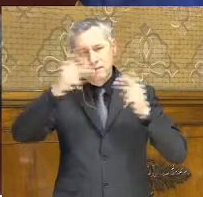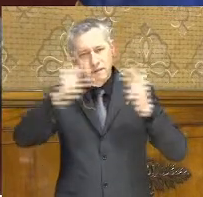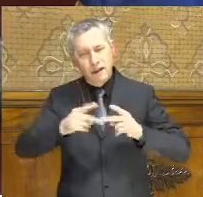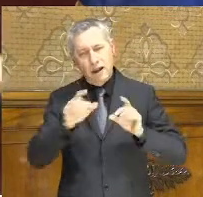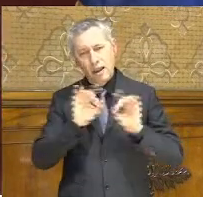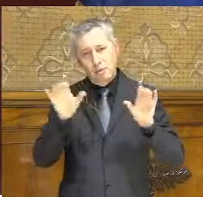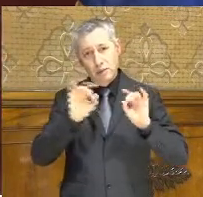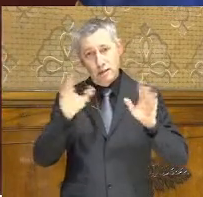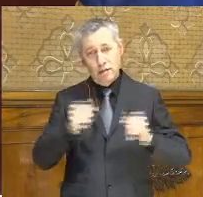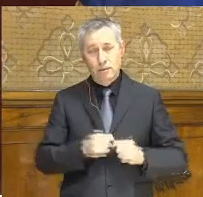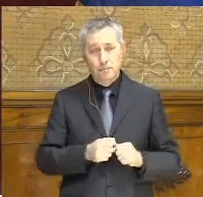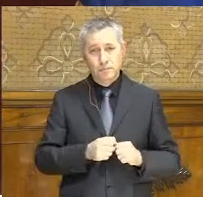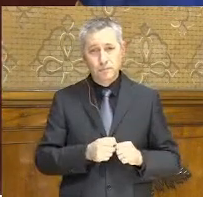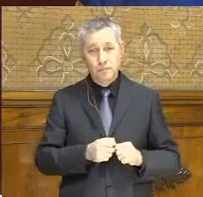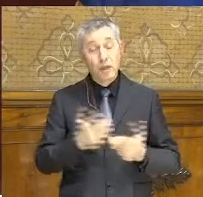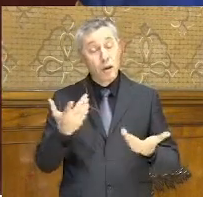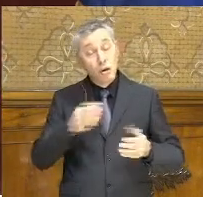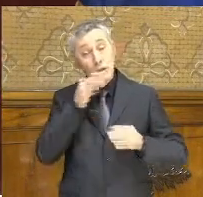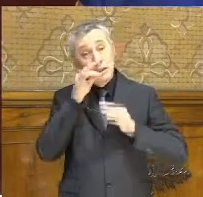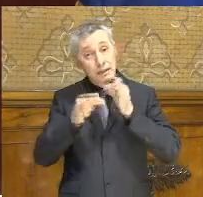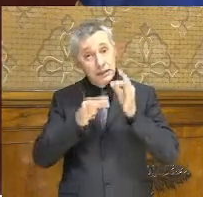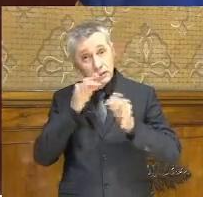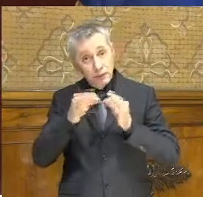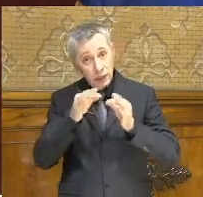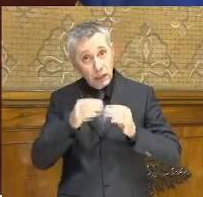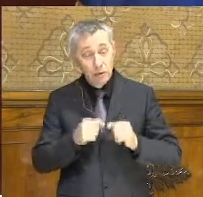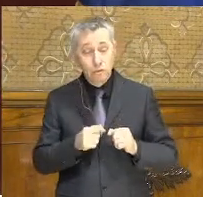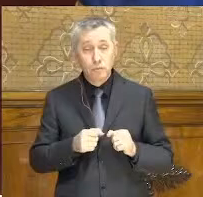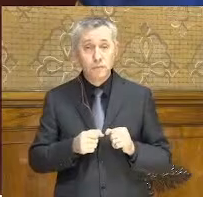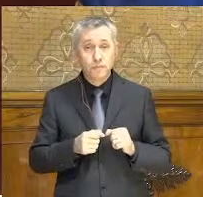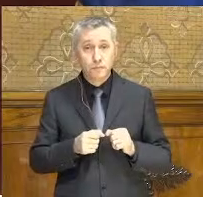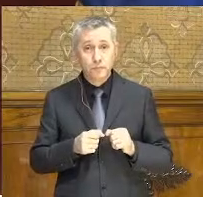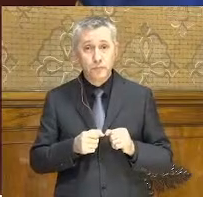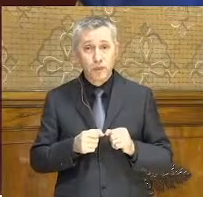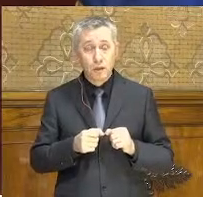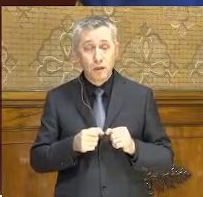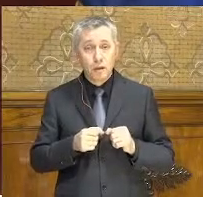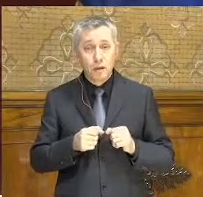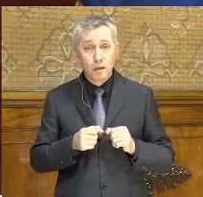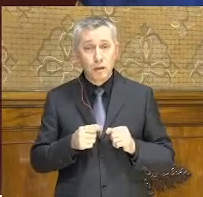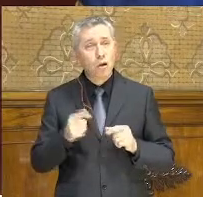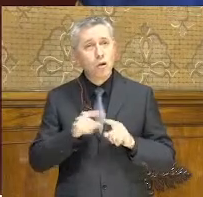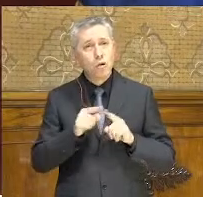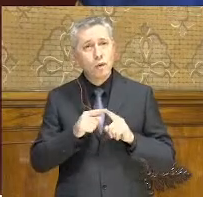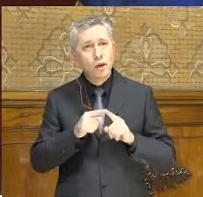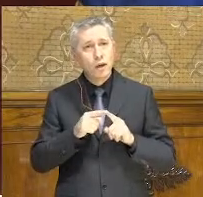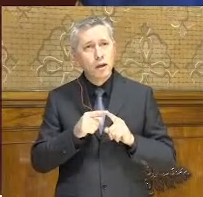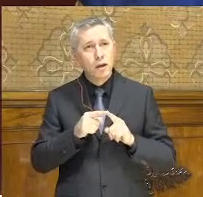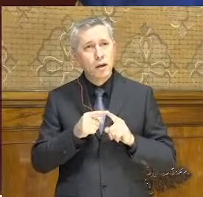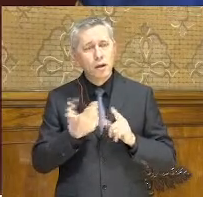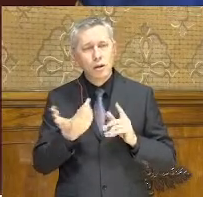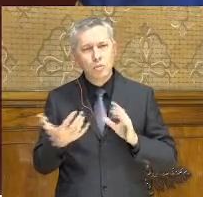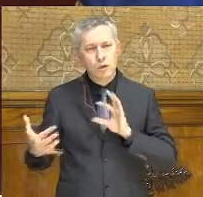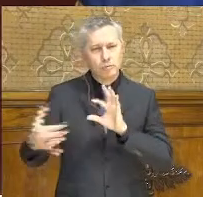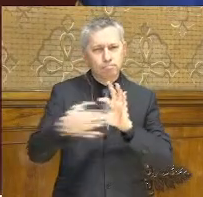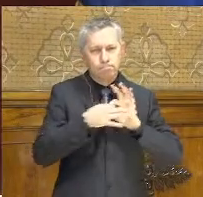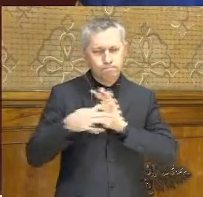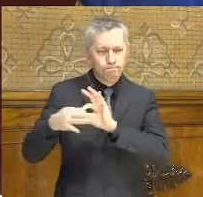And the other great idea about the principle as an iterative, performative